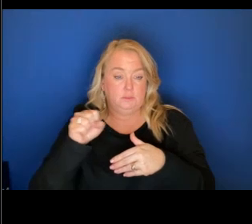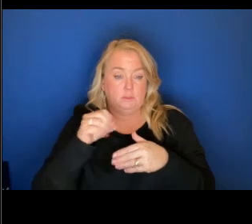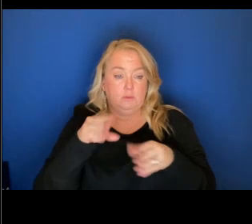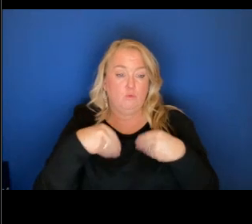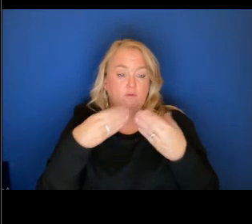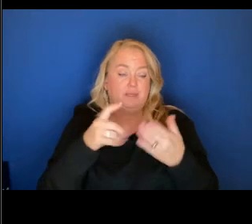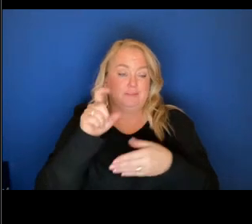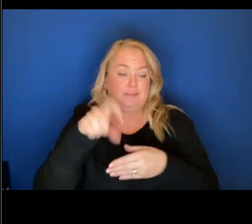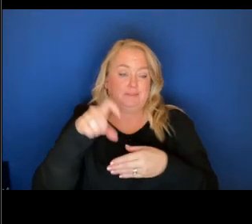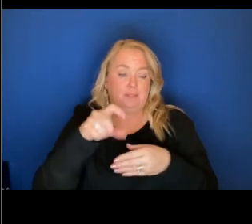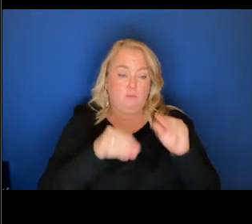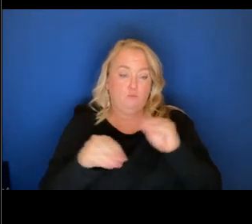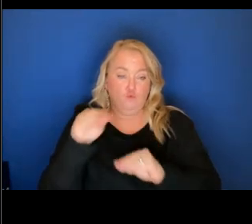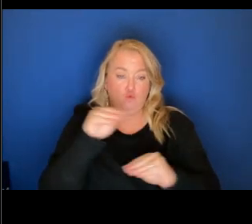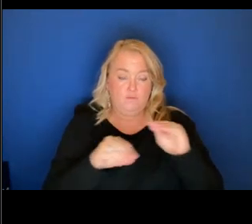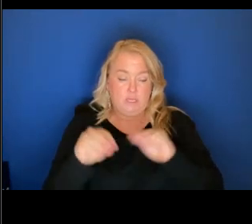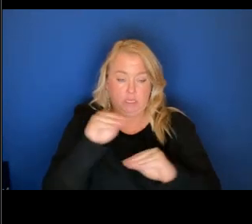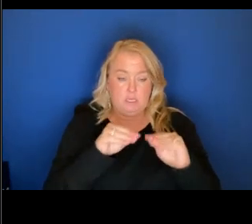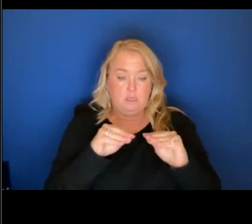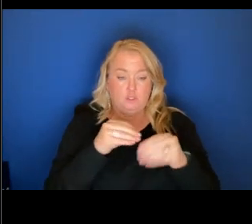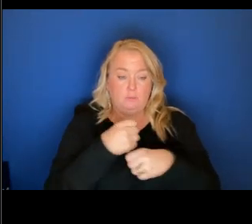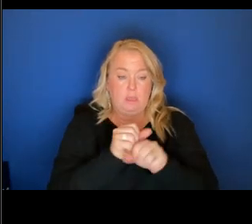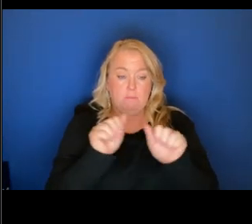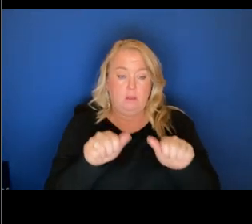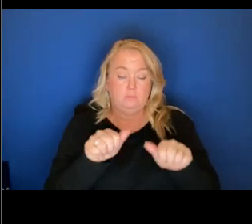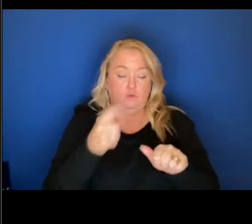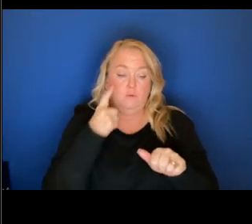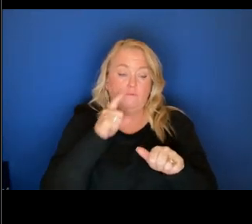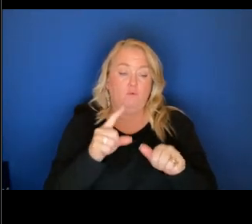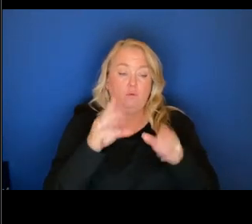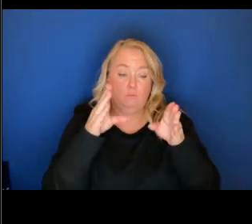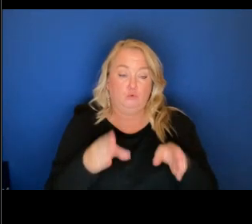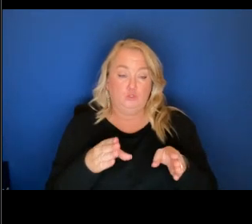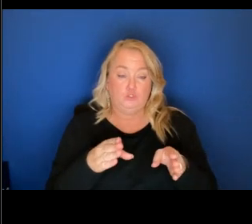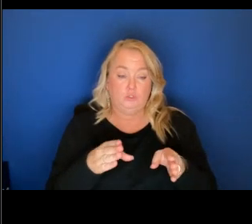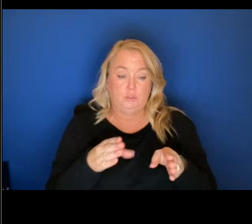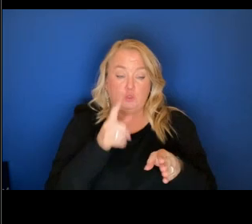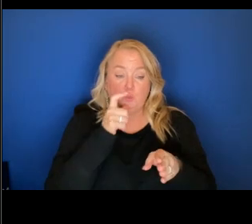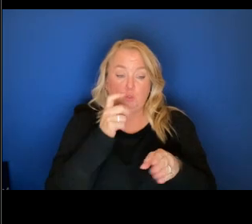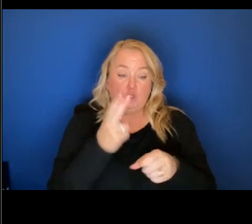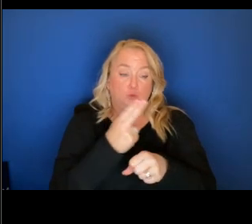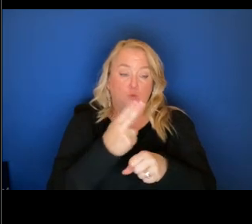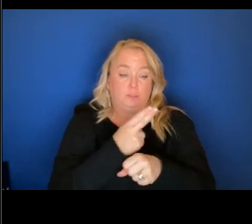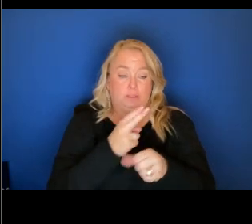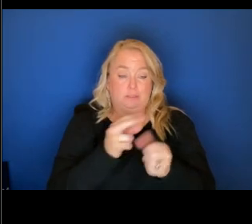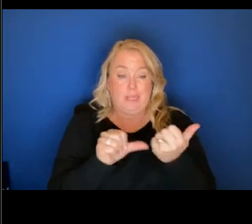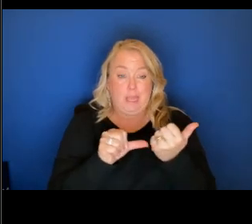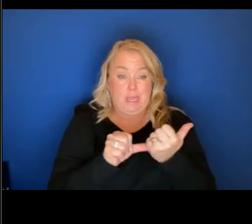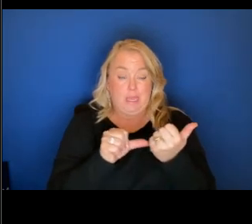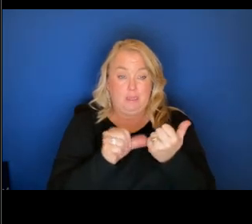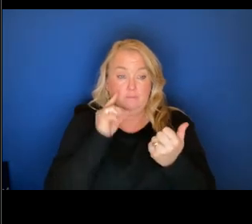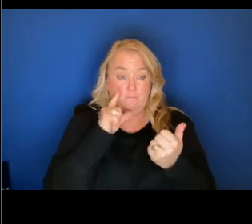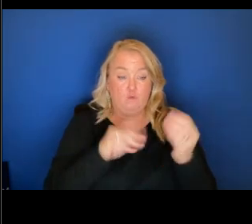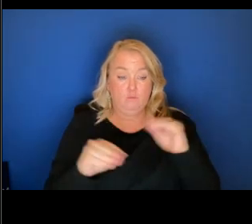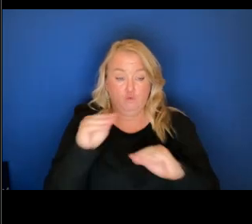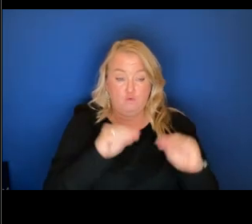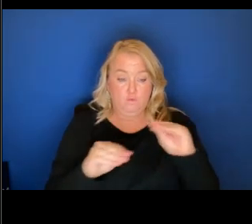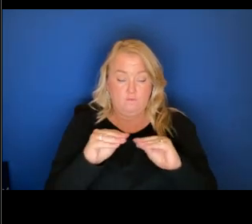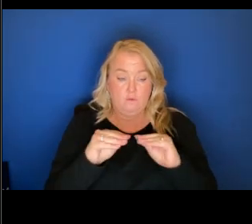necessary maneuvering space to make it possible for a person using a mobility aid